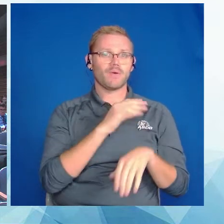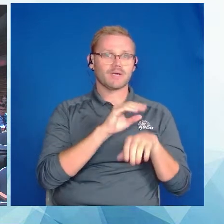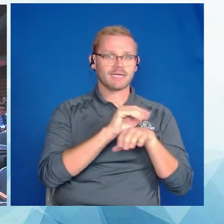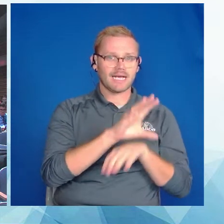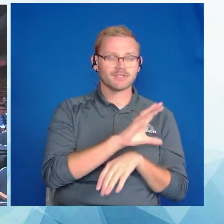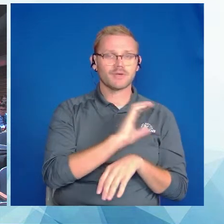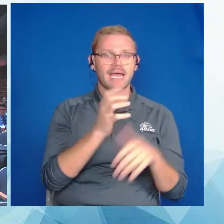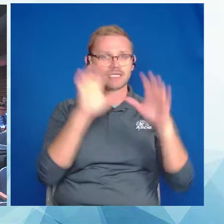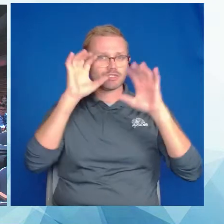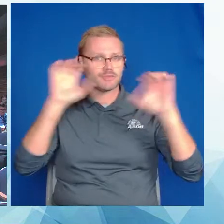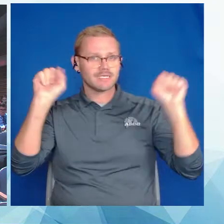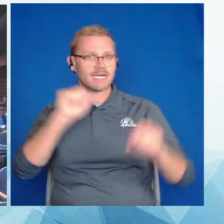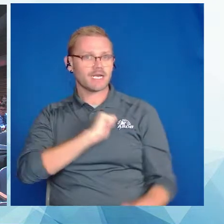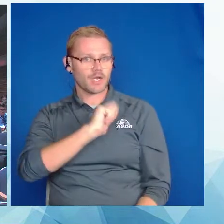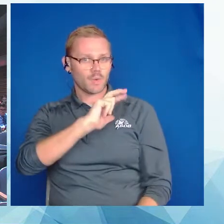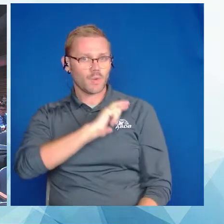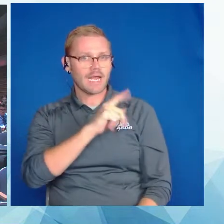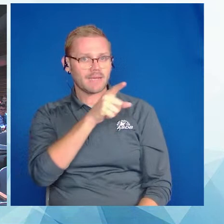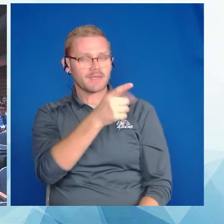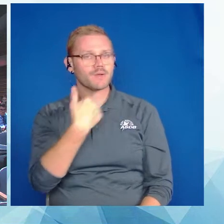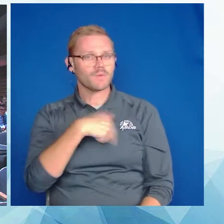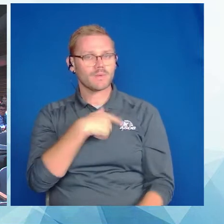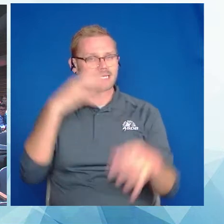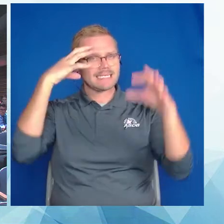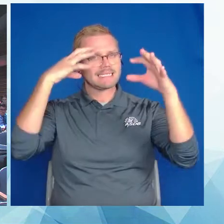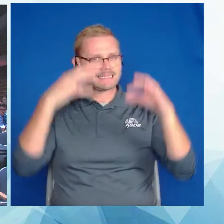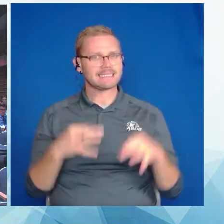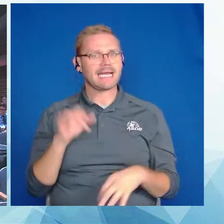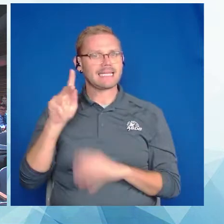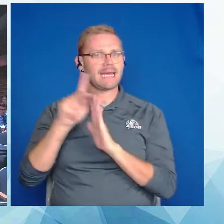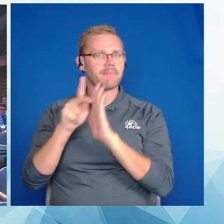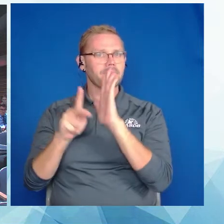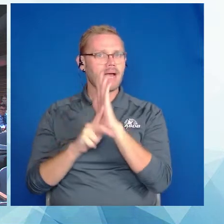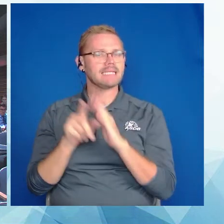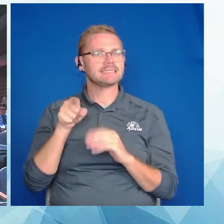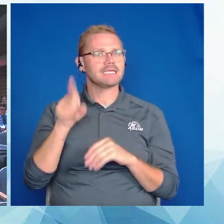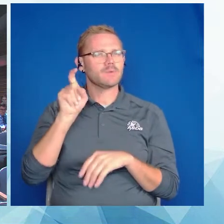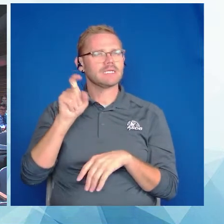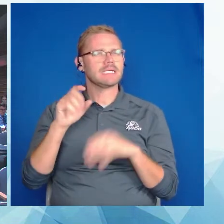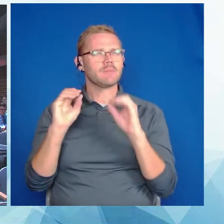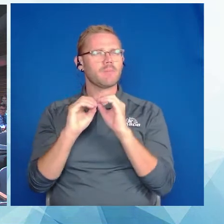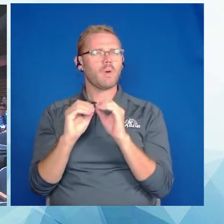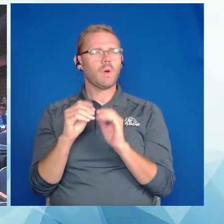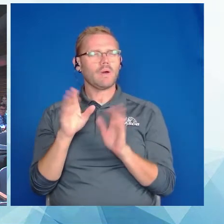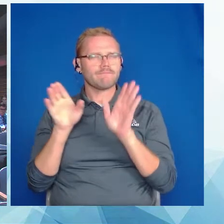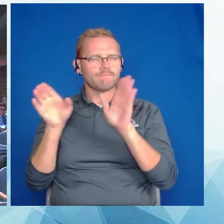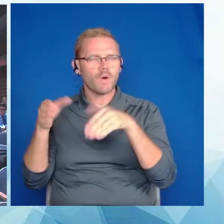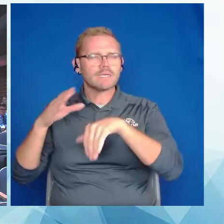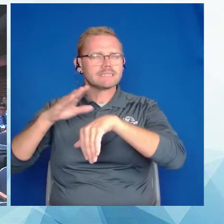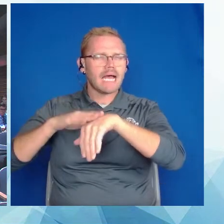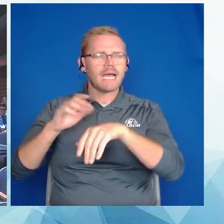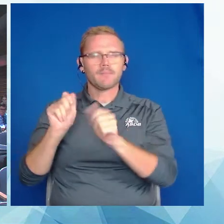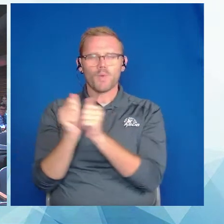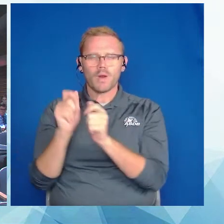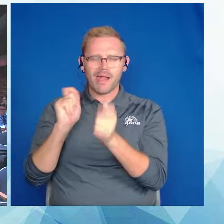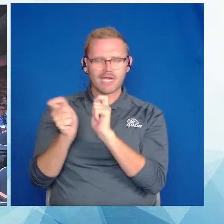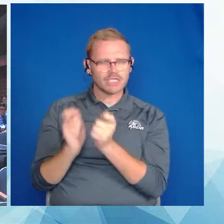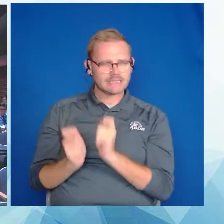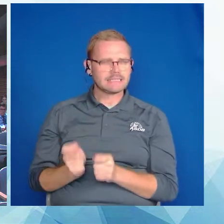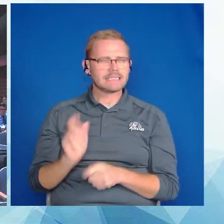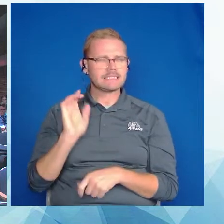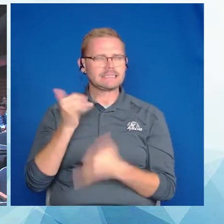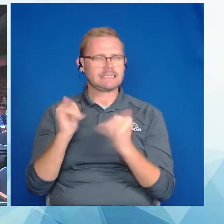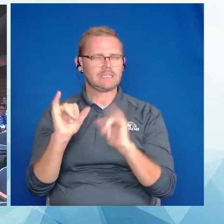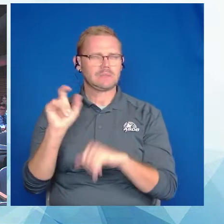with Superintendent Reichman, we've determined that that policy is going to need a little bit more attention and a little bit more work. So